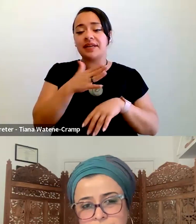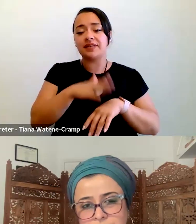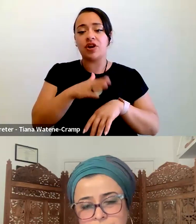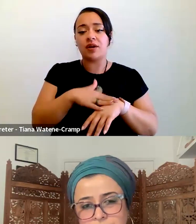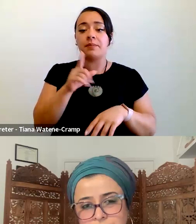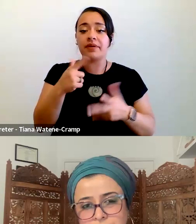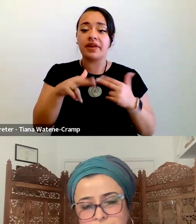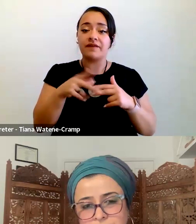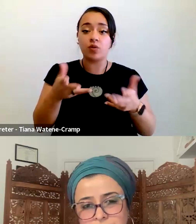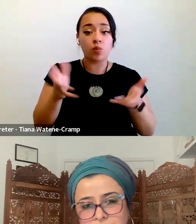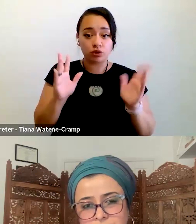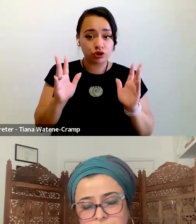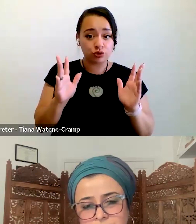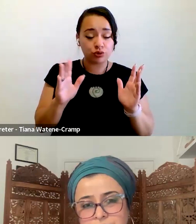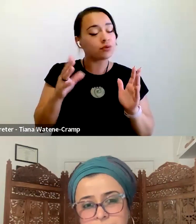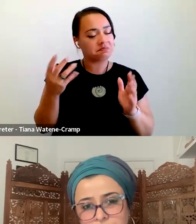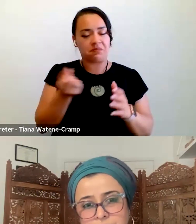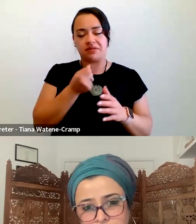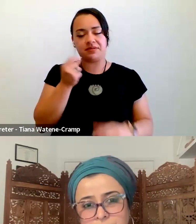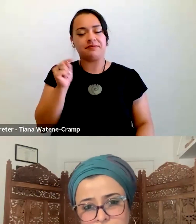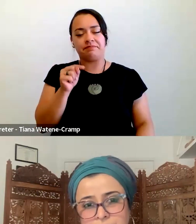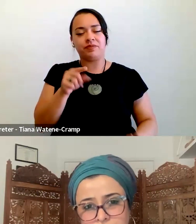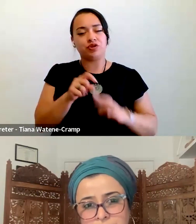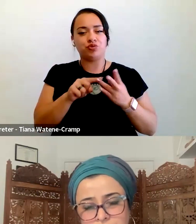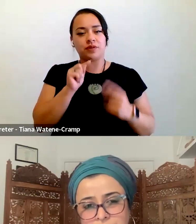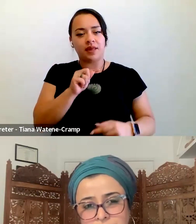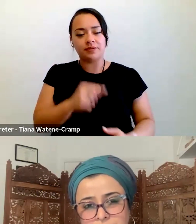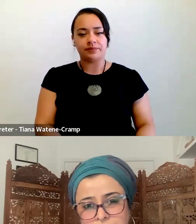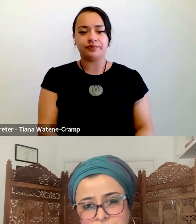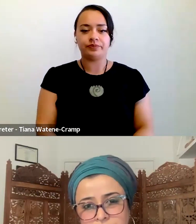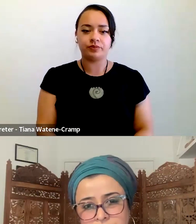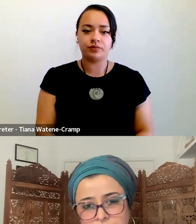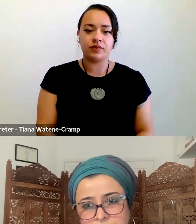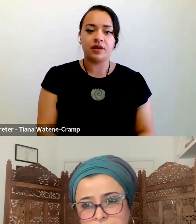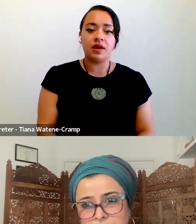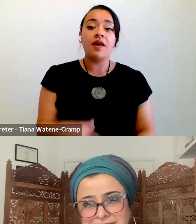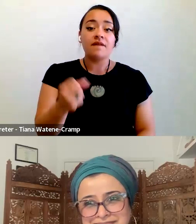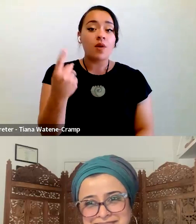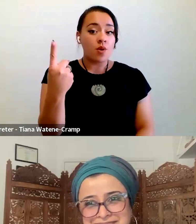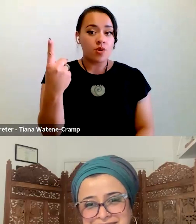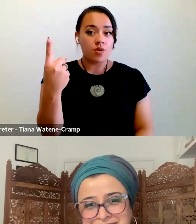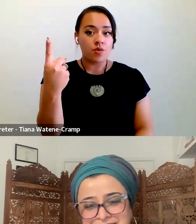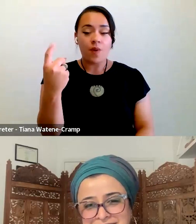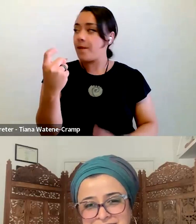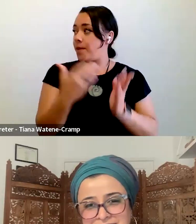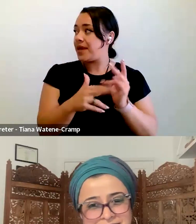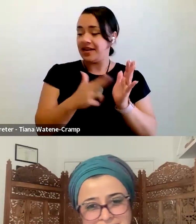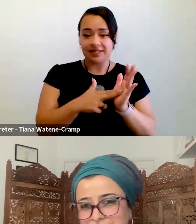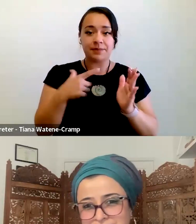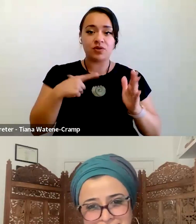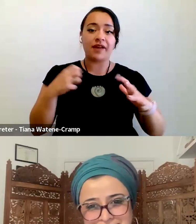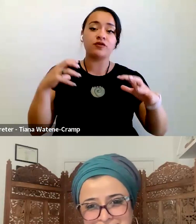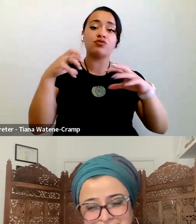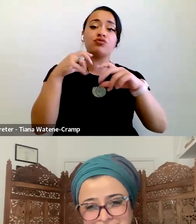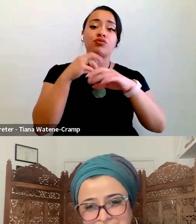if you want to get it right, that's what you have to do. Thanks, Lily. We have about 1 minute because then I have to wrap up. So there's a